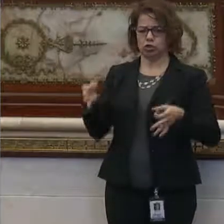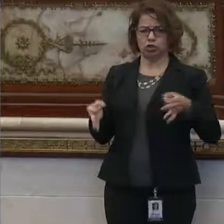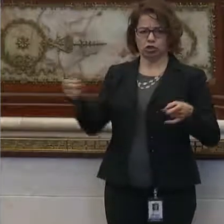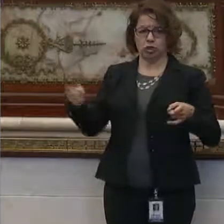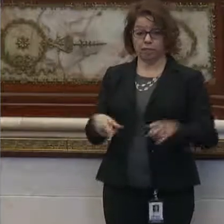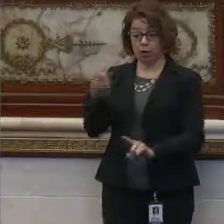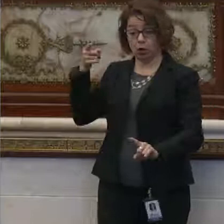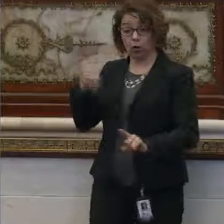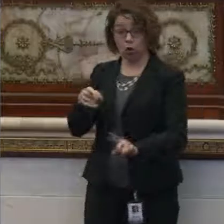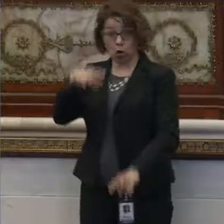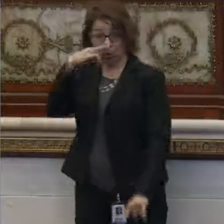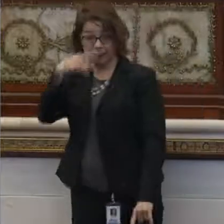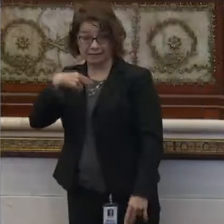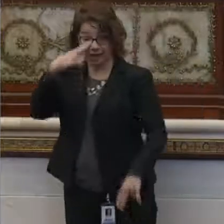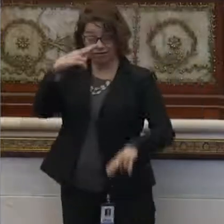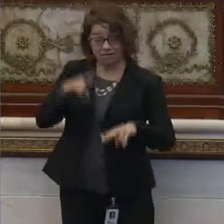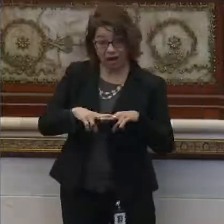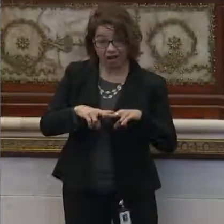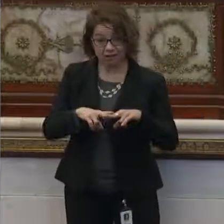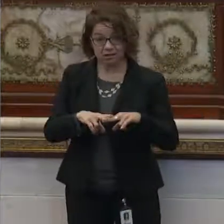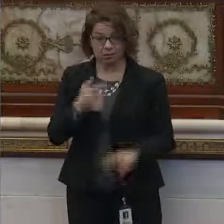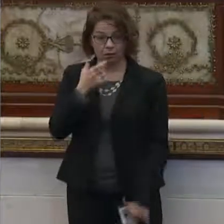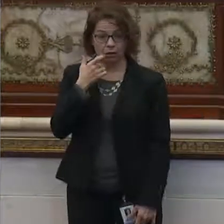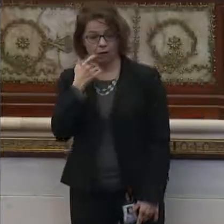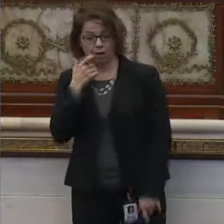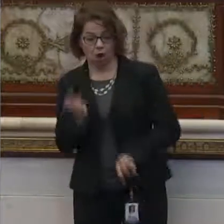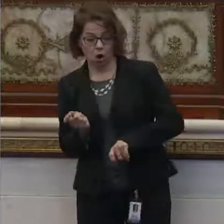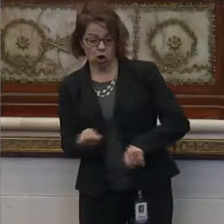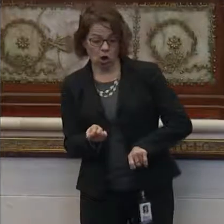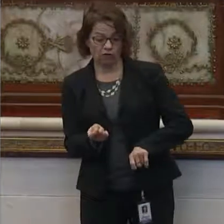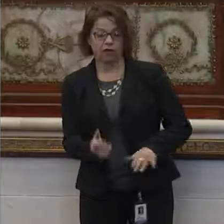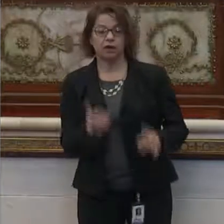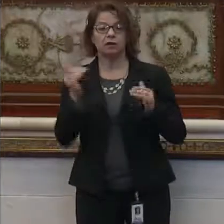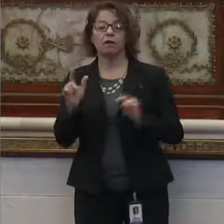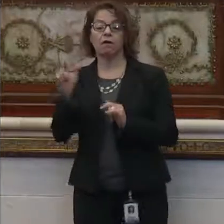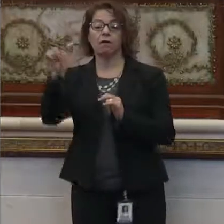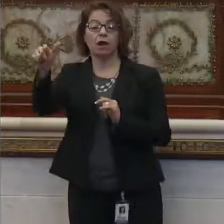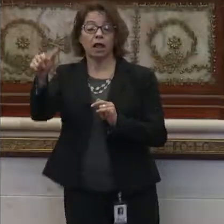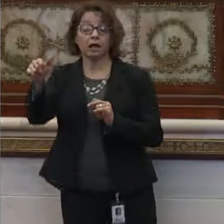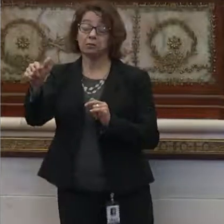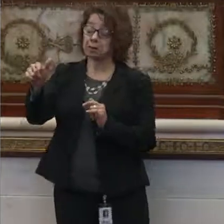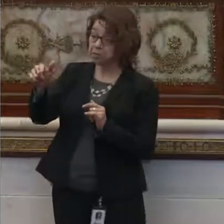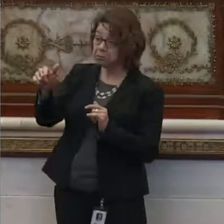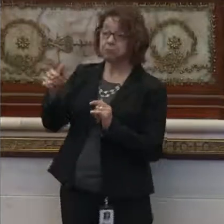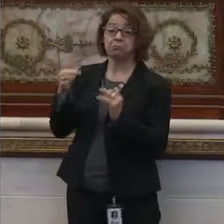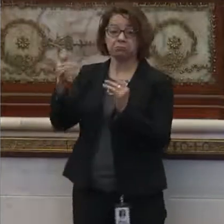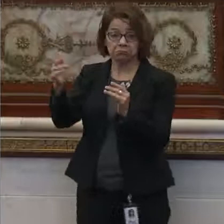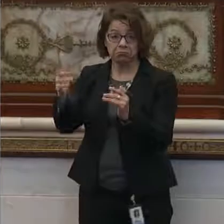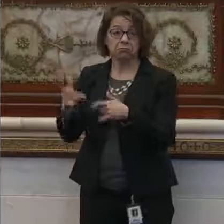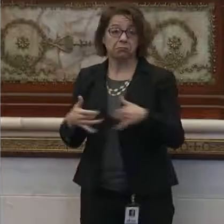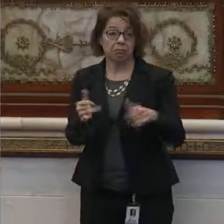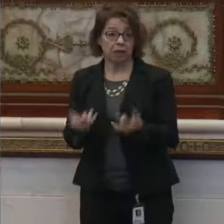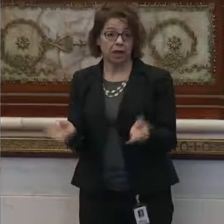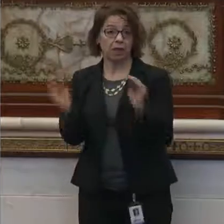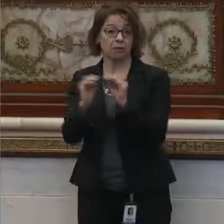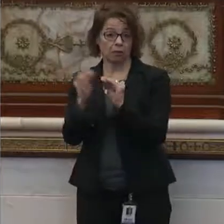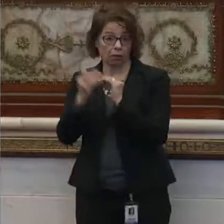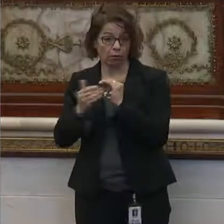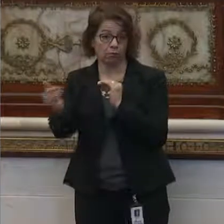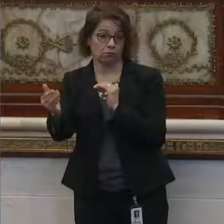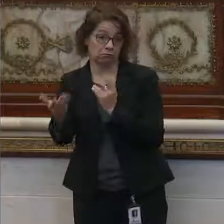fun, so they get hooked on golf. And then when they became teenagers, they'll want to continue participation.